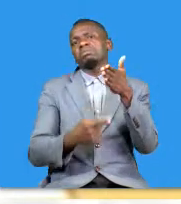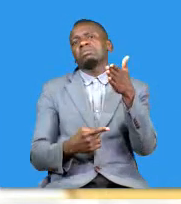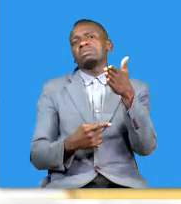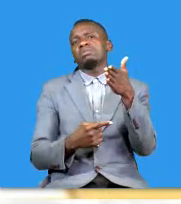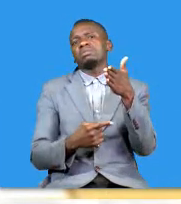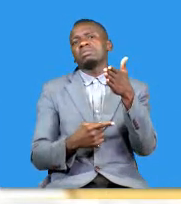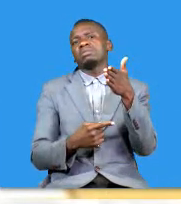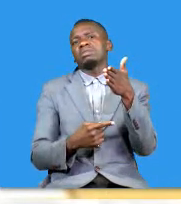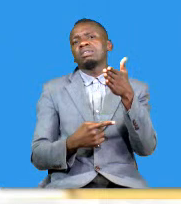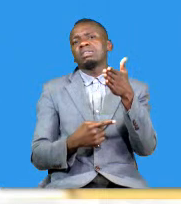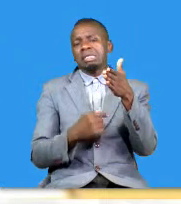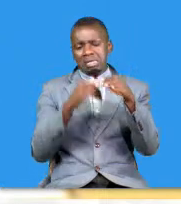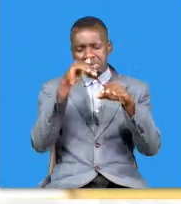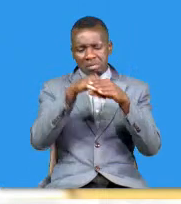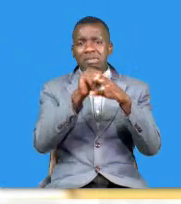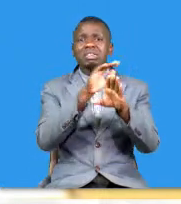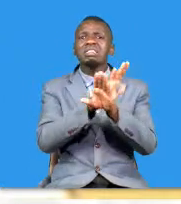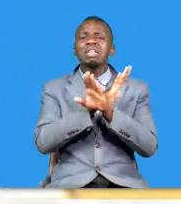in our country